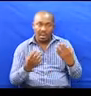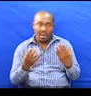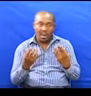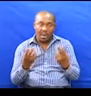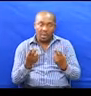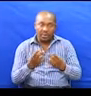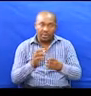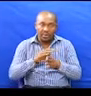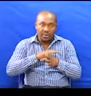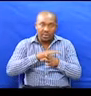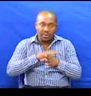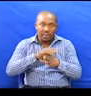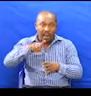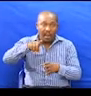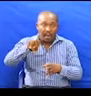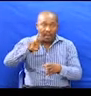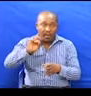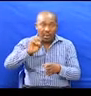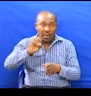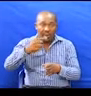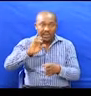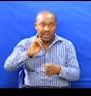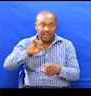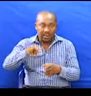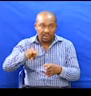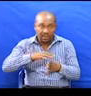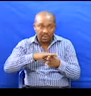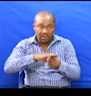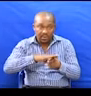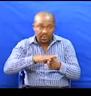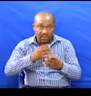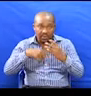A good example of protein that facilitates movement is called what?